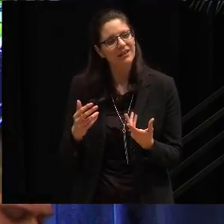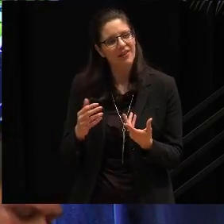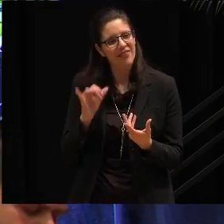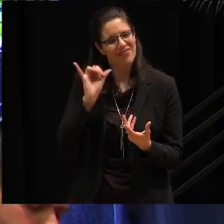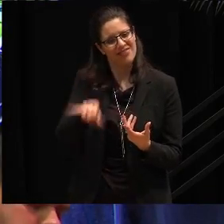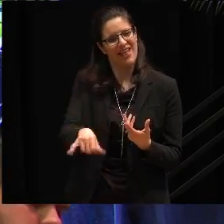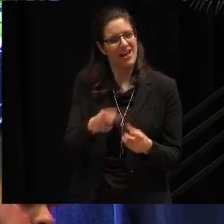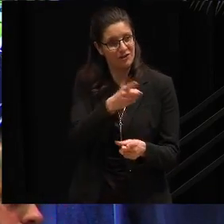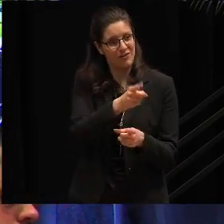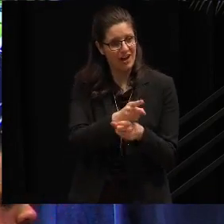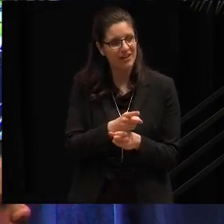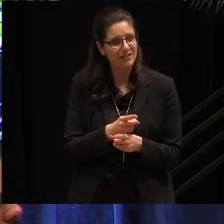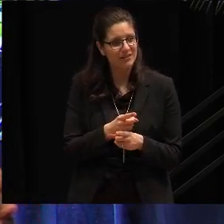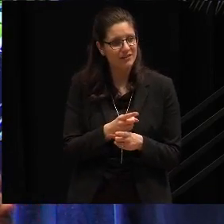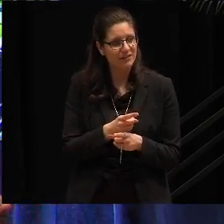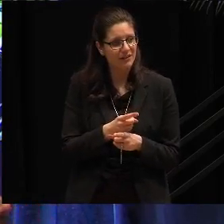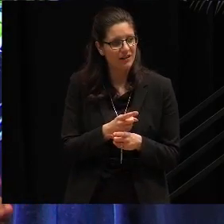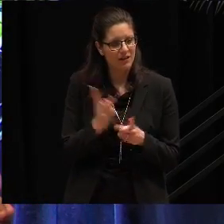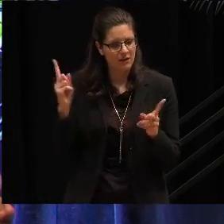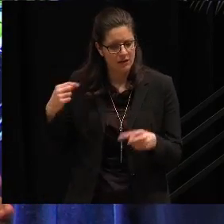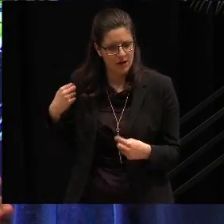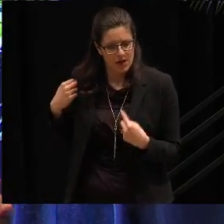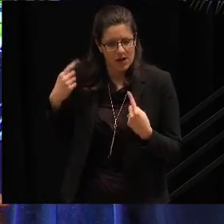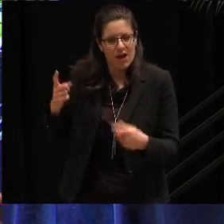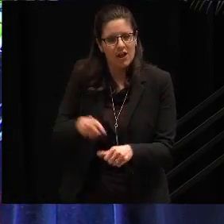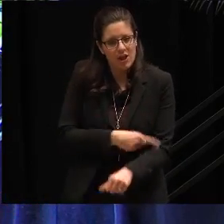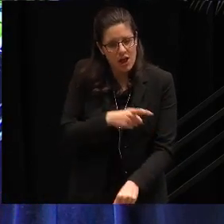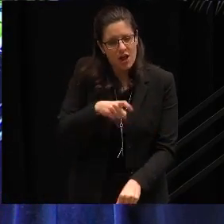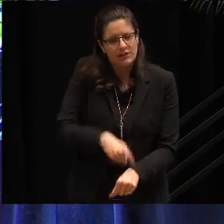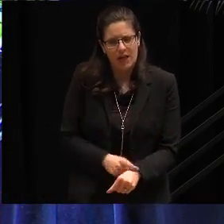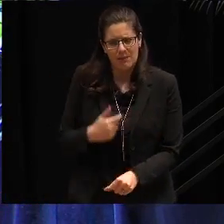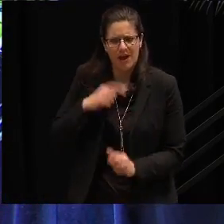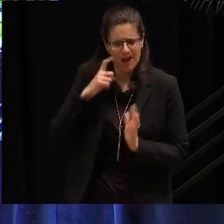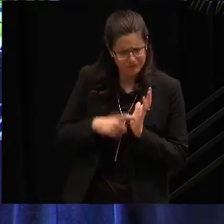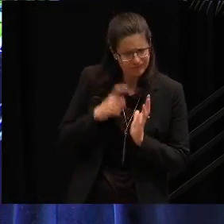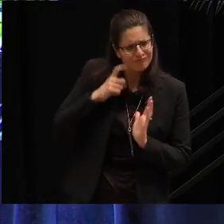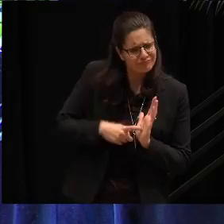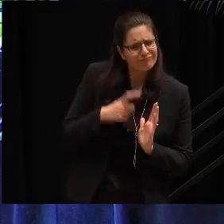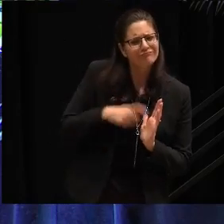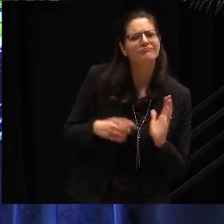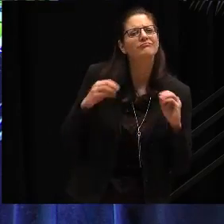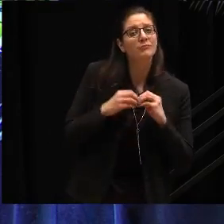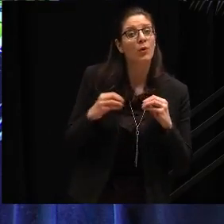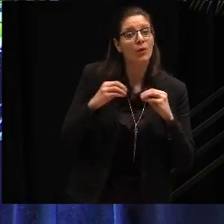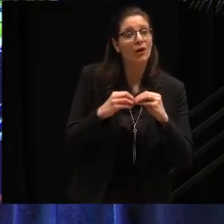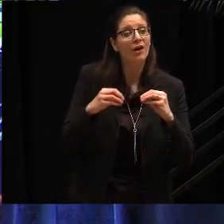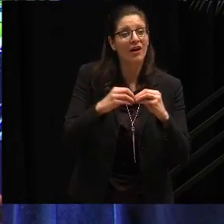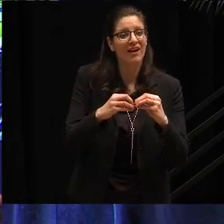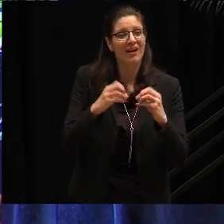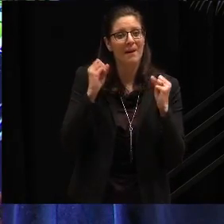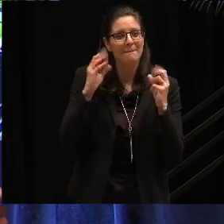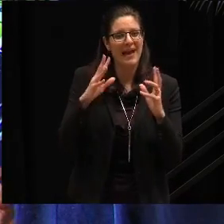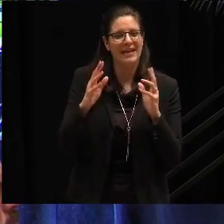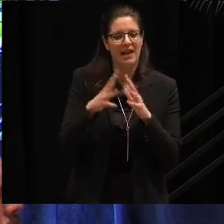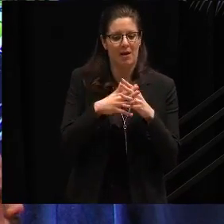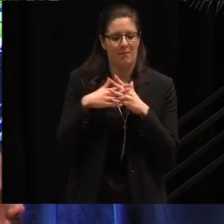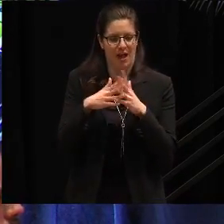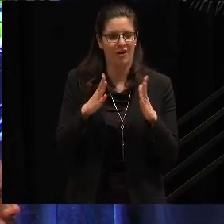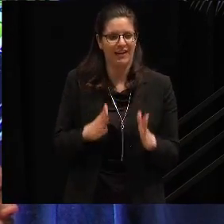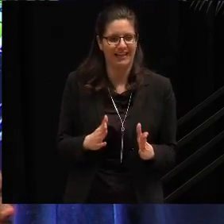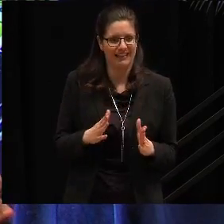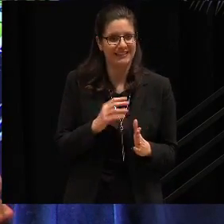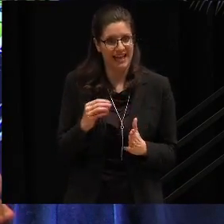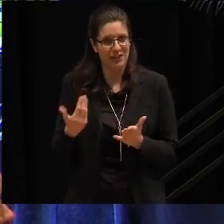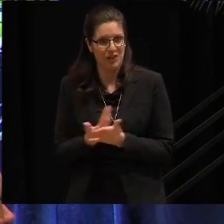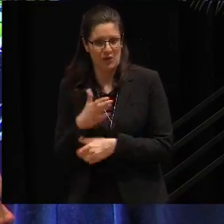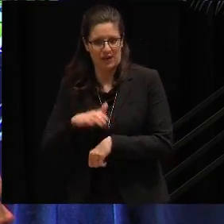it's something that for very, very long, and what I'm finding more and more, many, many Americans, including in